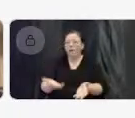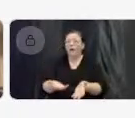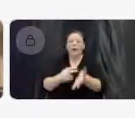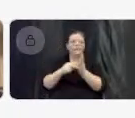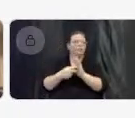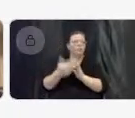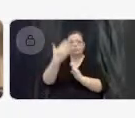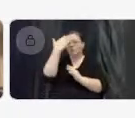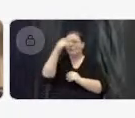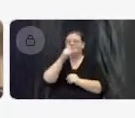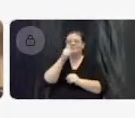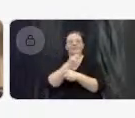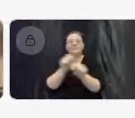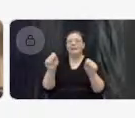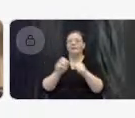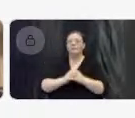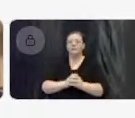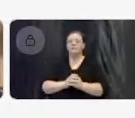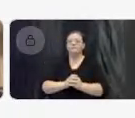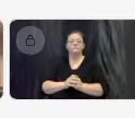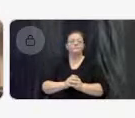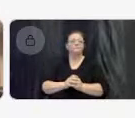just not safe.